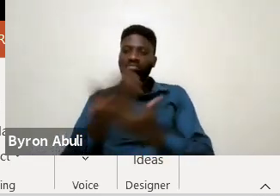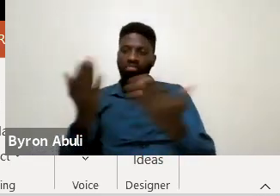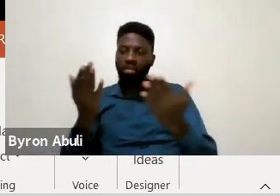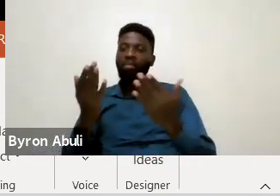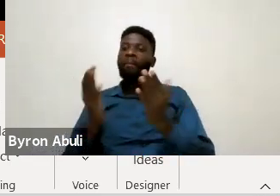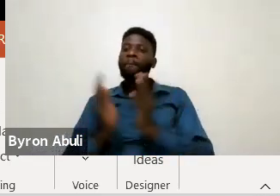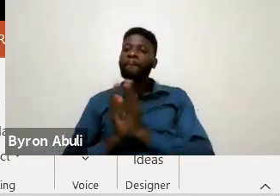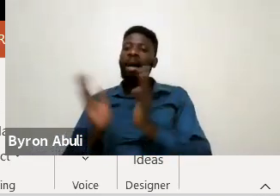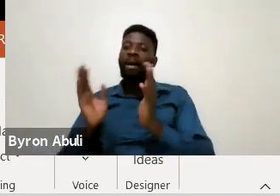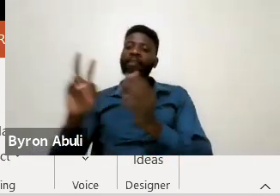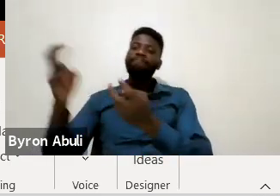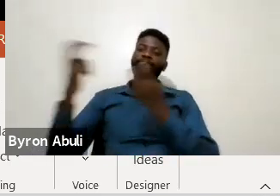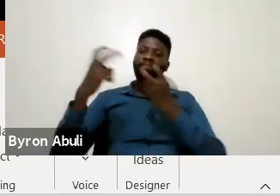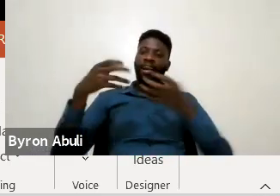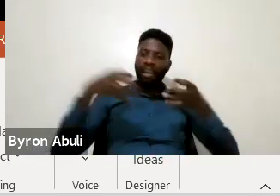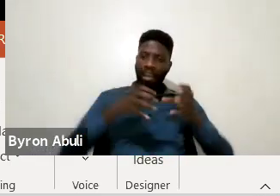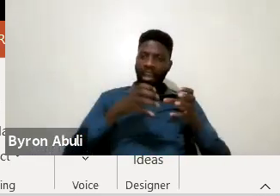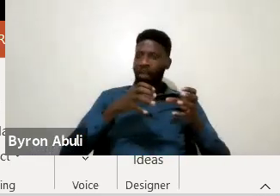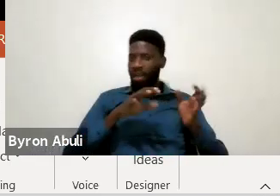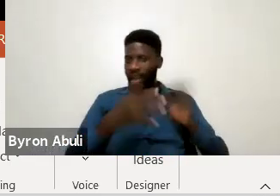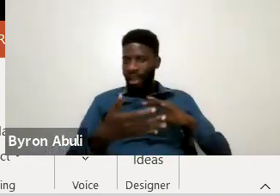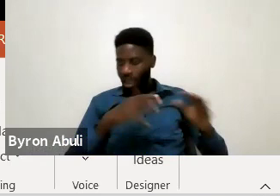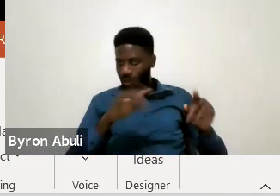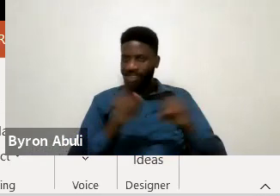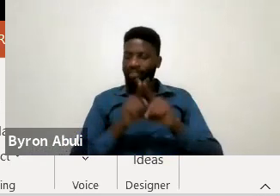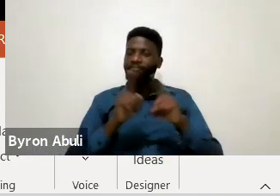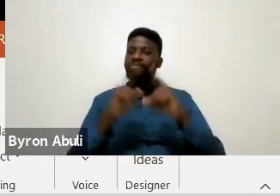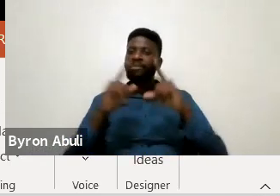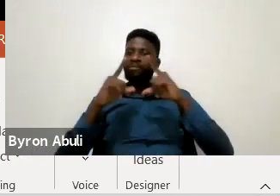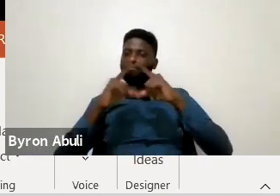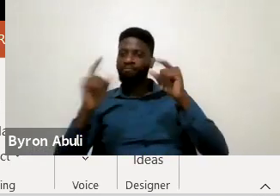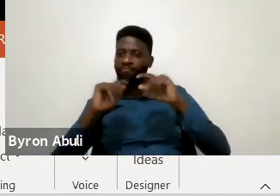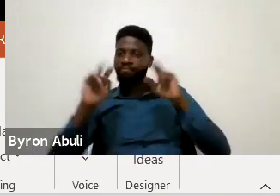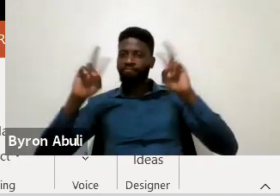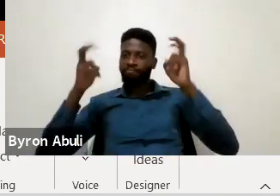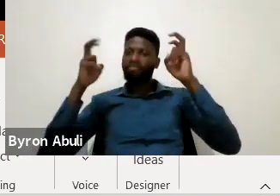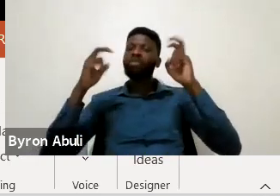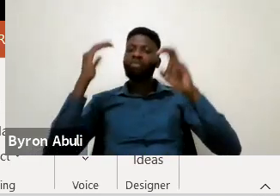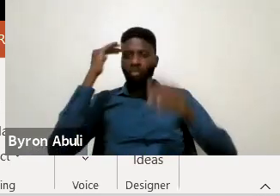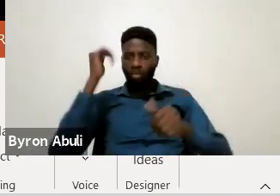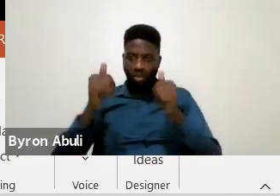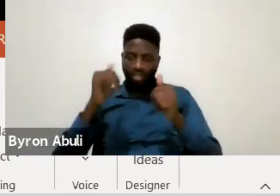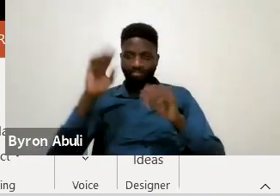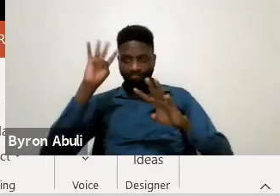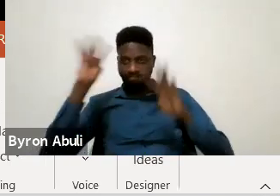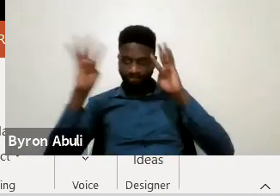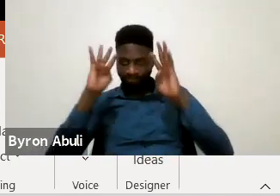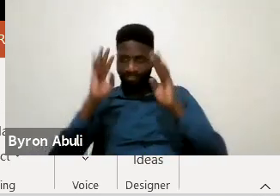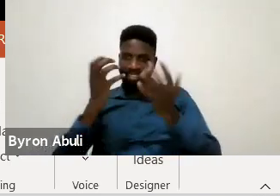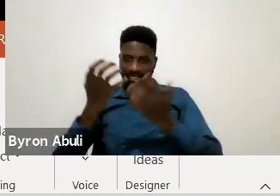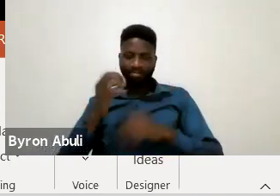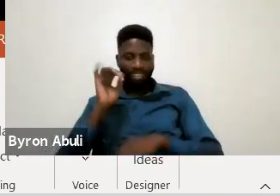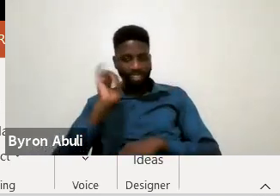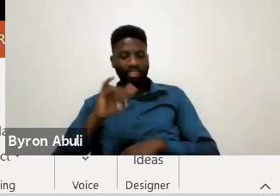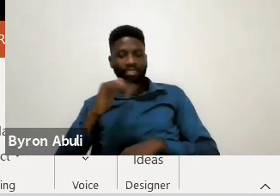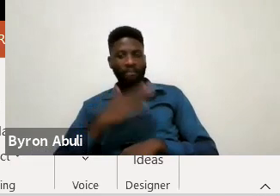company to be known for? You know, what kind of slogan should people be aware of? So I think also creativity is basically needed. So yeah, that's my take